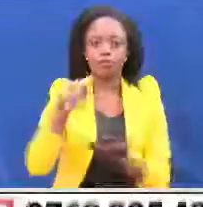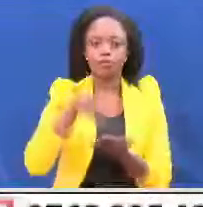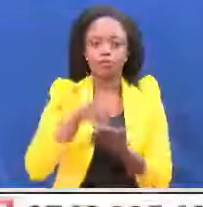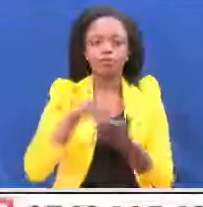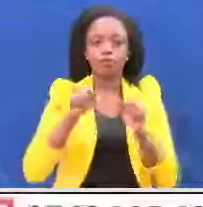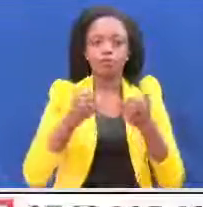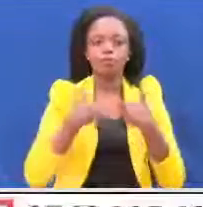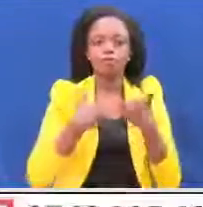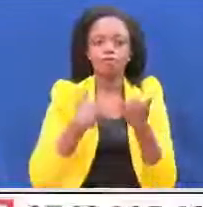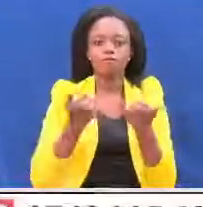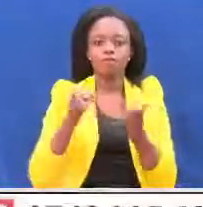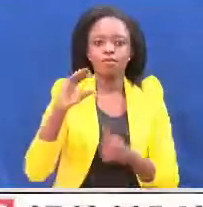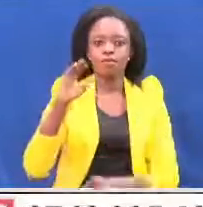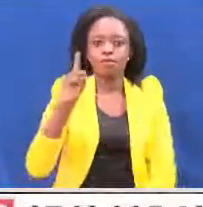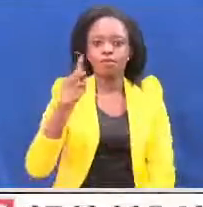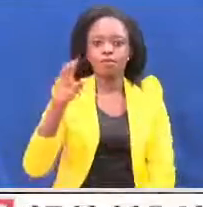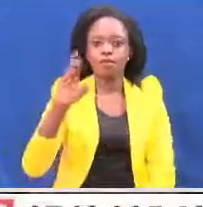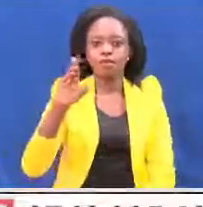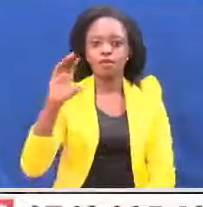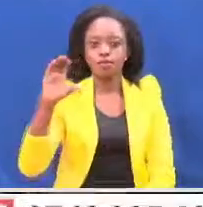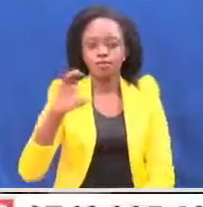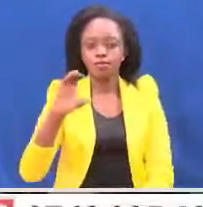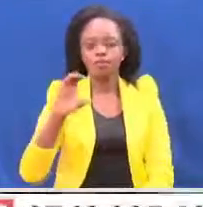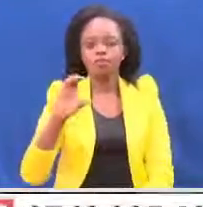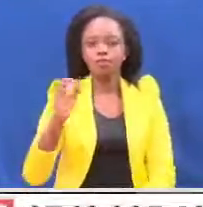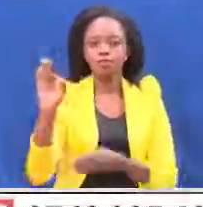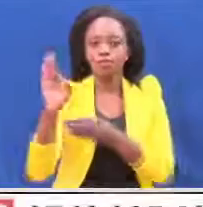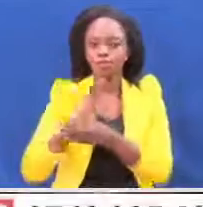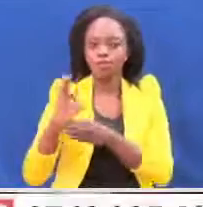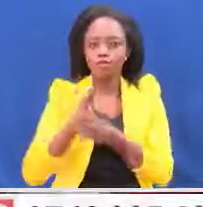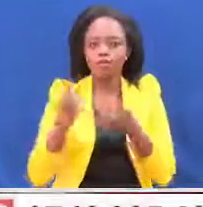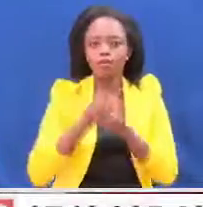Equity's Democratic Republic of Congo's operation and